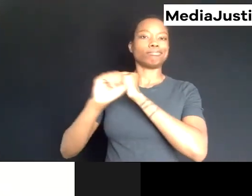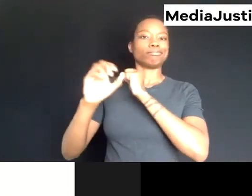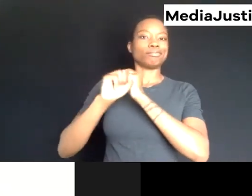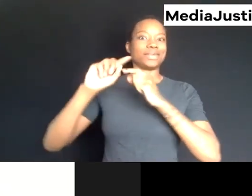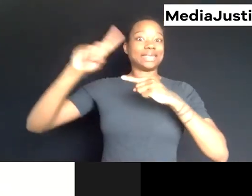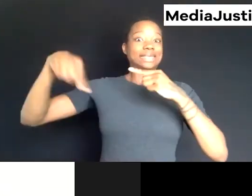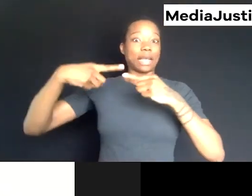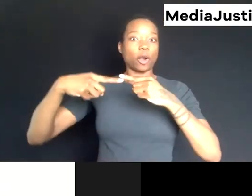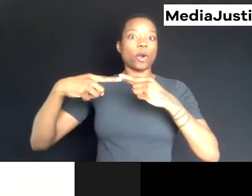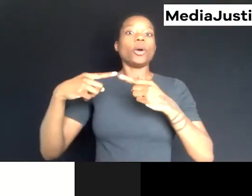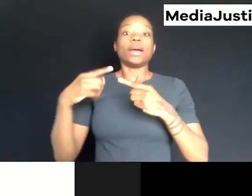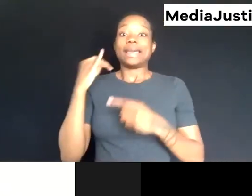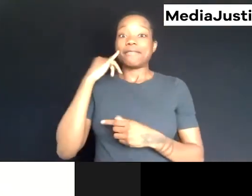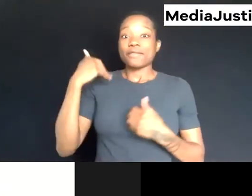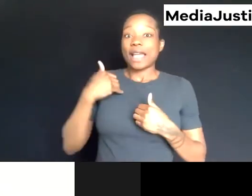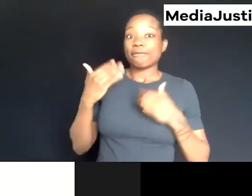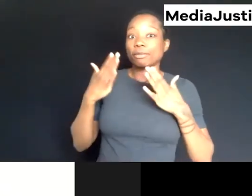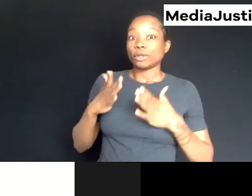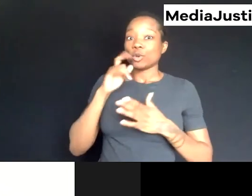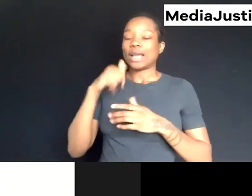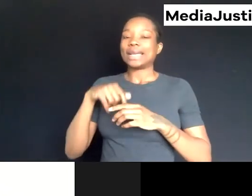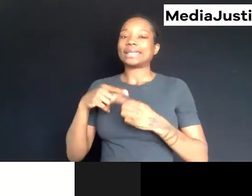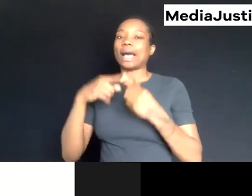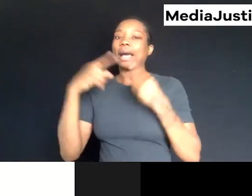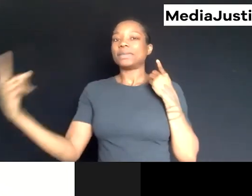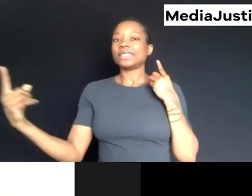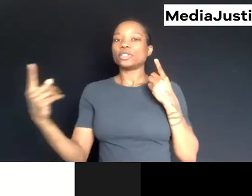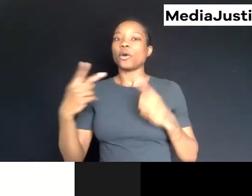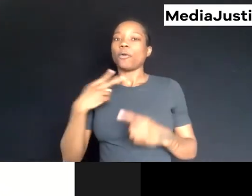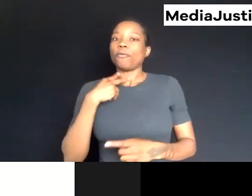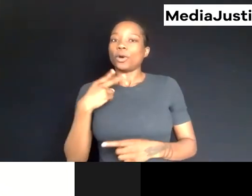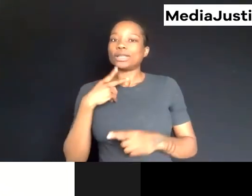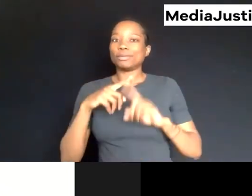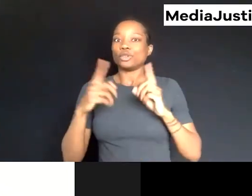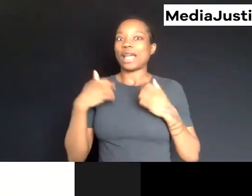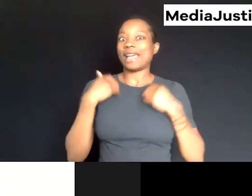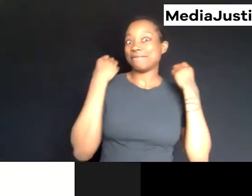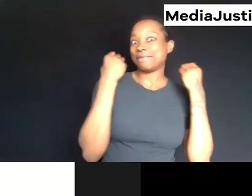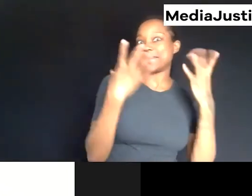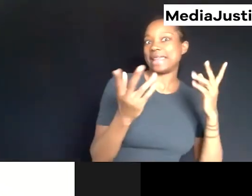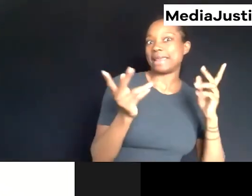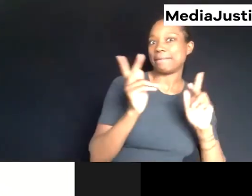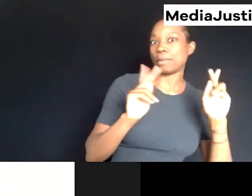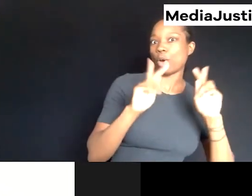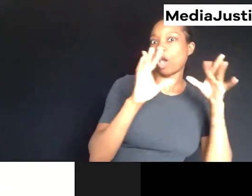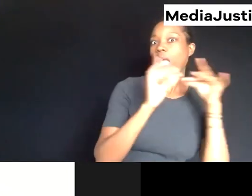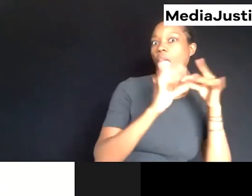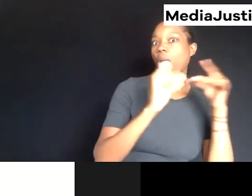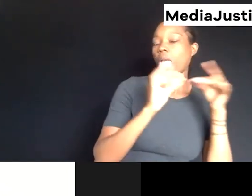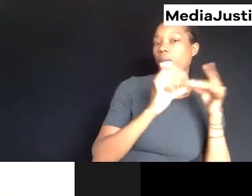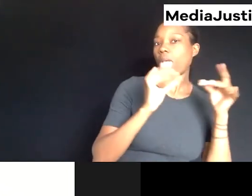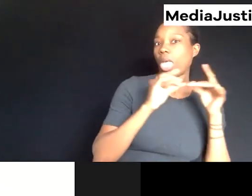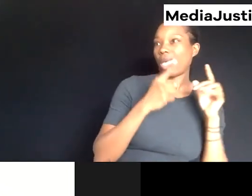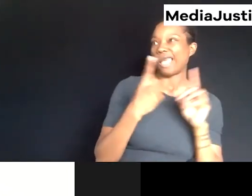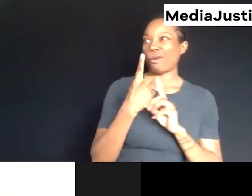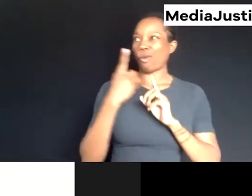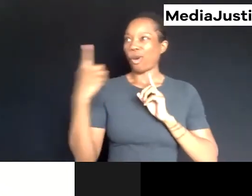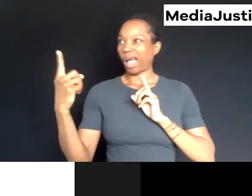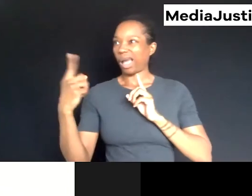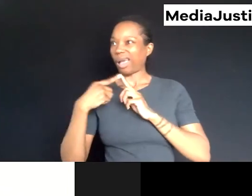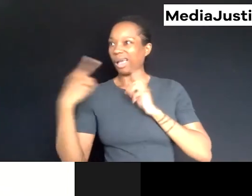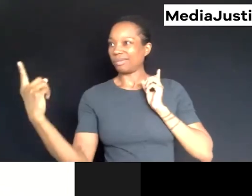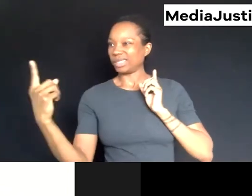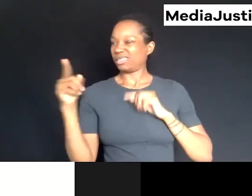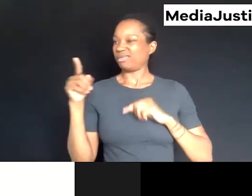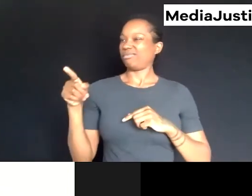but then you have a steady chorus of people saying the complete opposite, that individual looks like the outlier. And